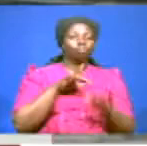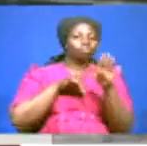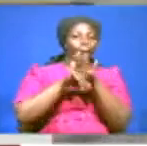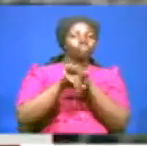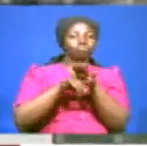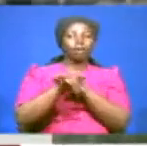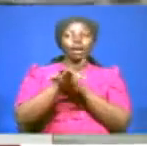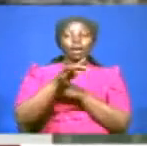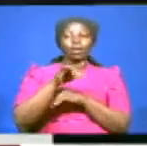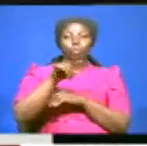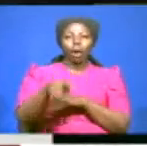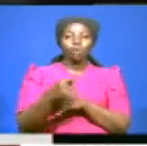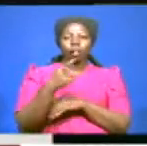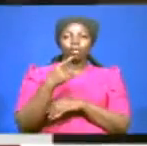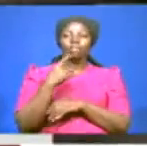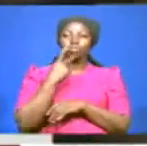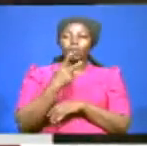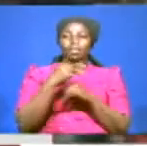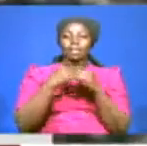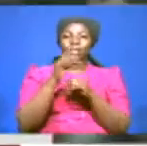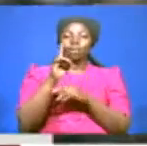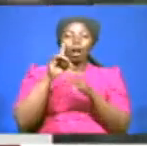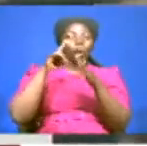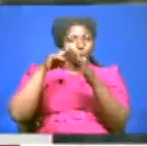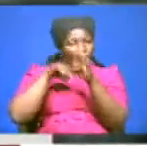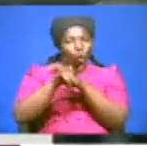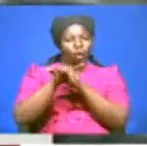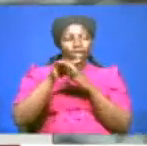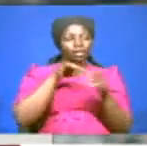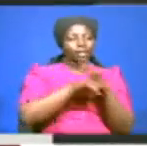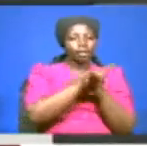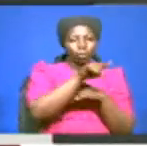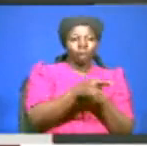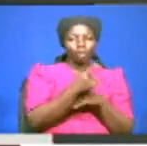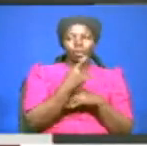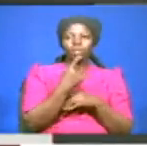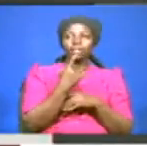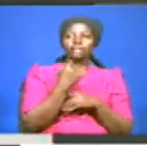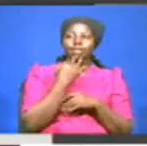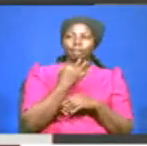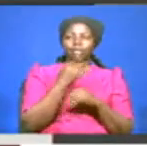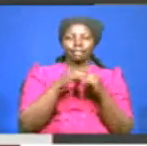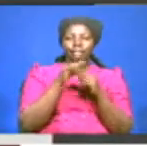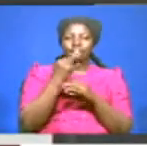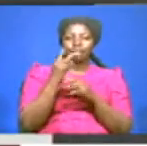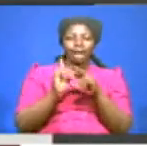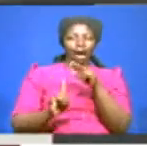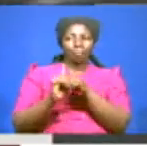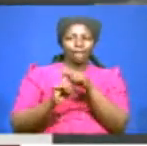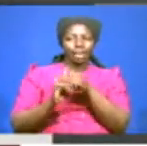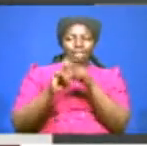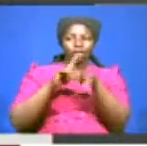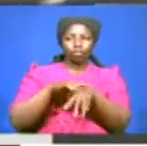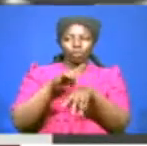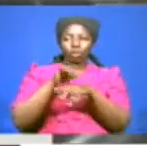of 1,281 goals in 1,363 appearances during a 21-year